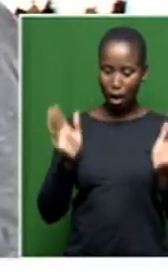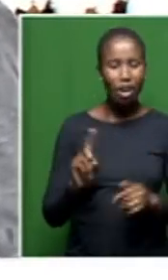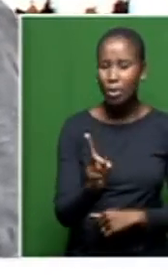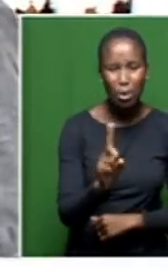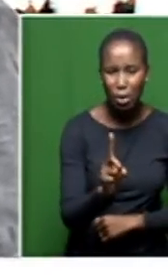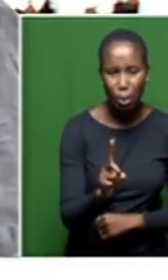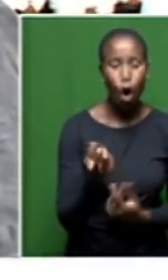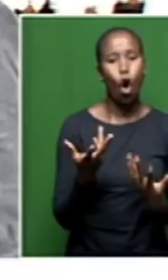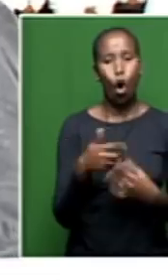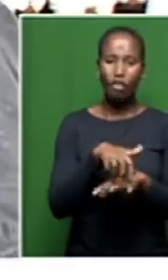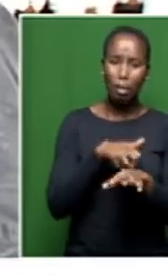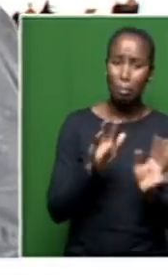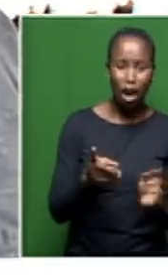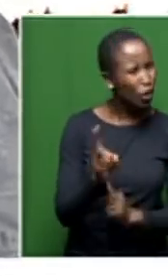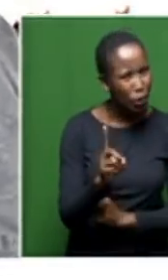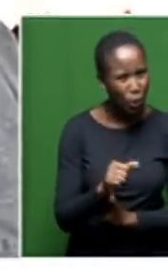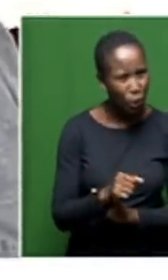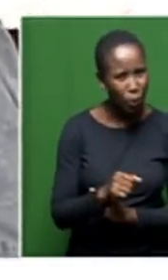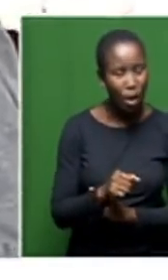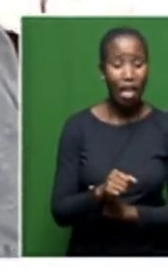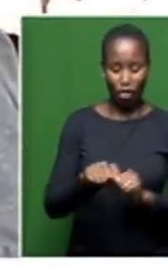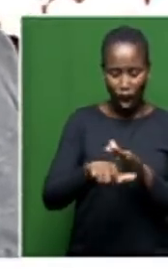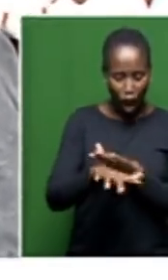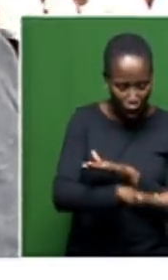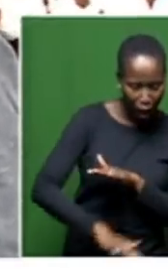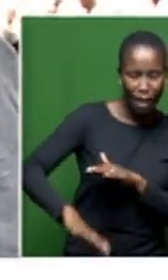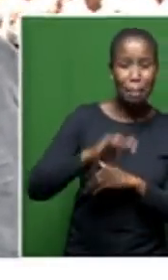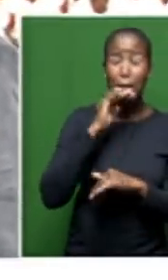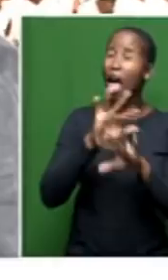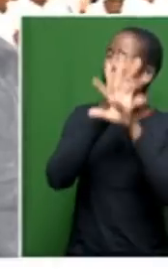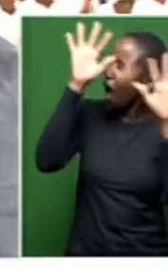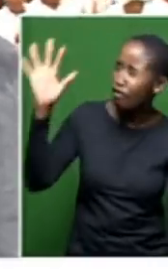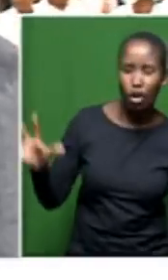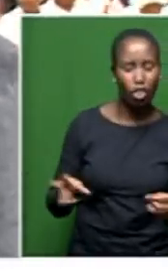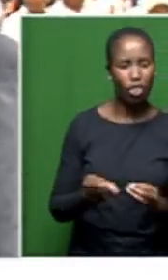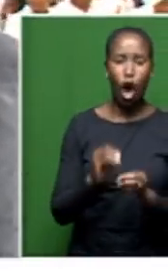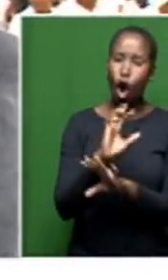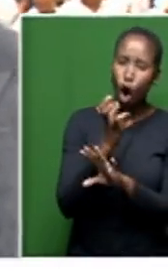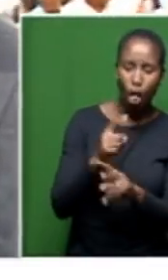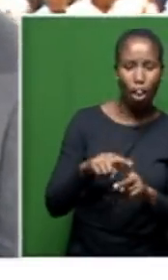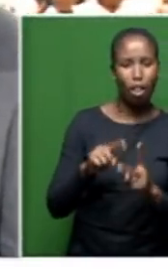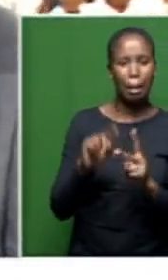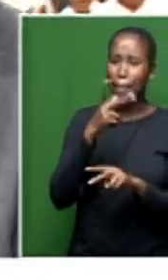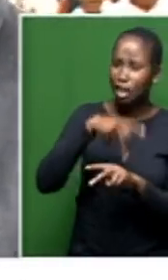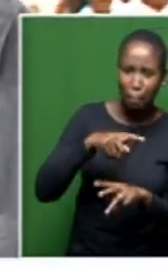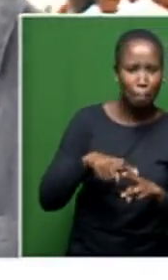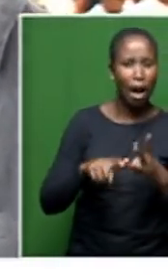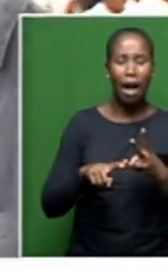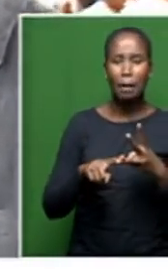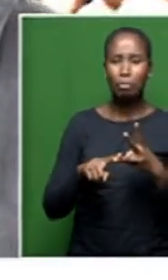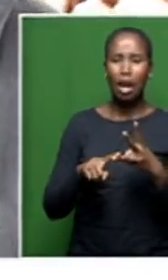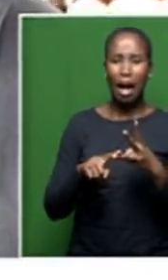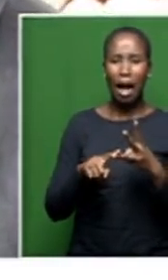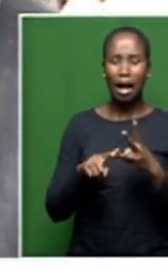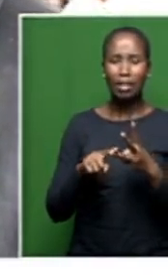relate to agricultural produce. The land means everything. It means gold, platinum, it means diamonds. It means the air that we